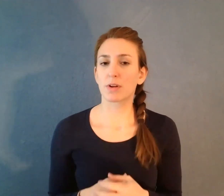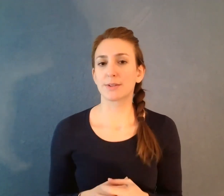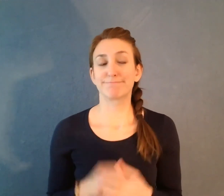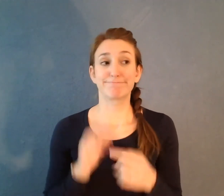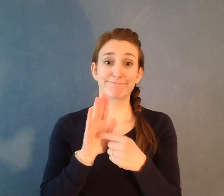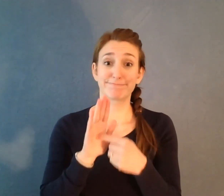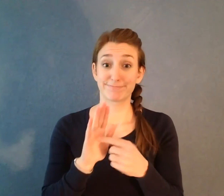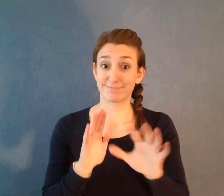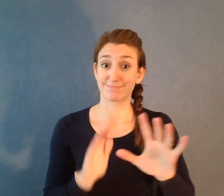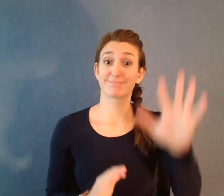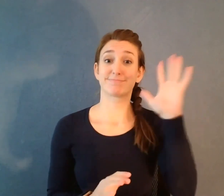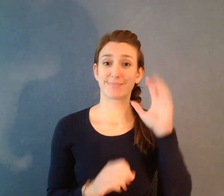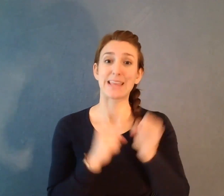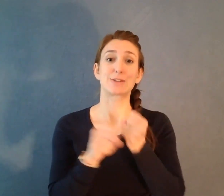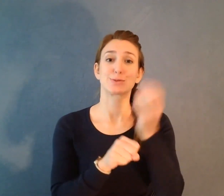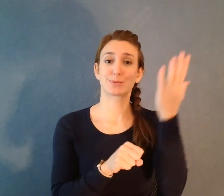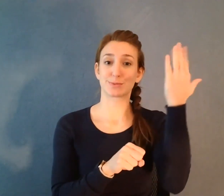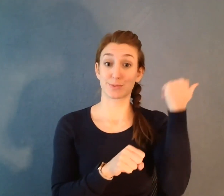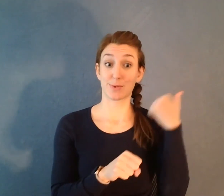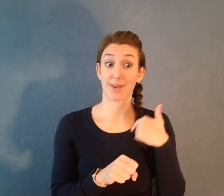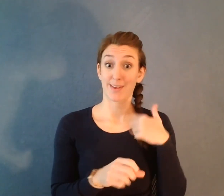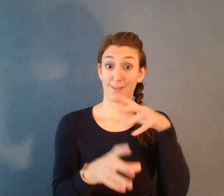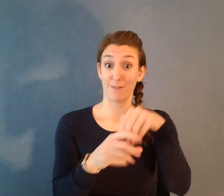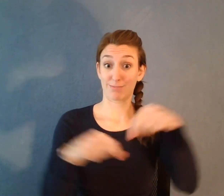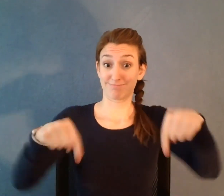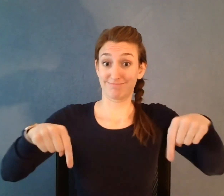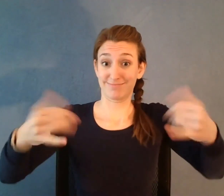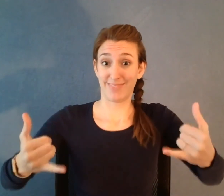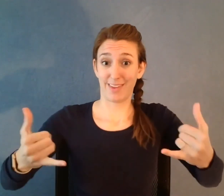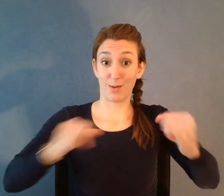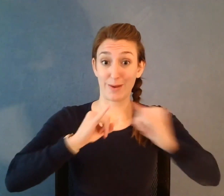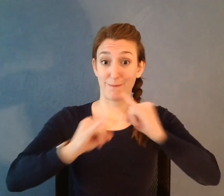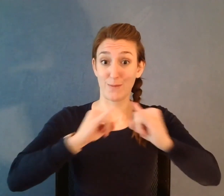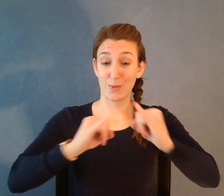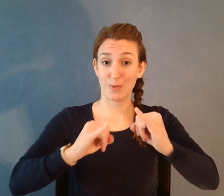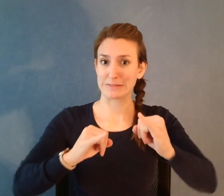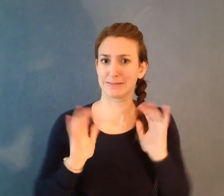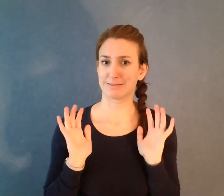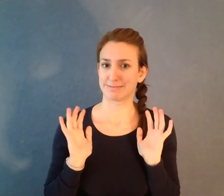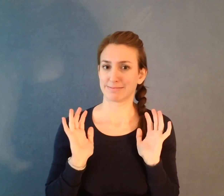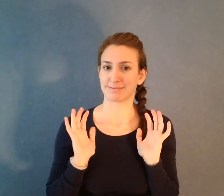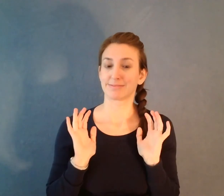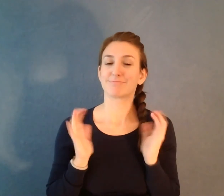interview, but it's been real, the whole experience been good.